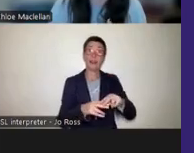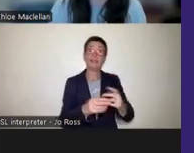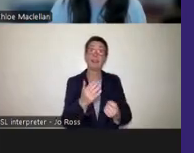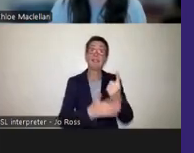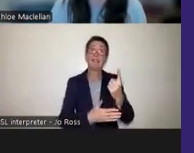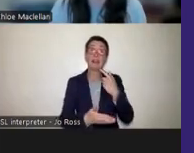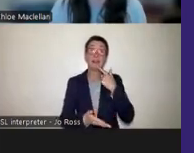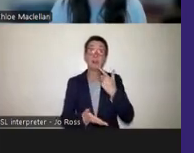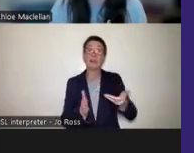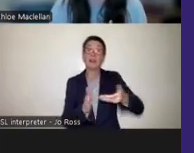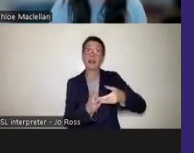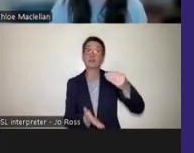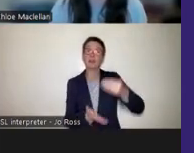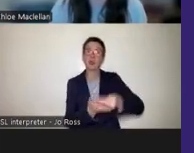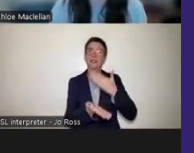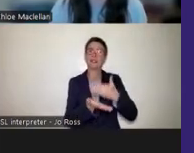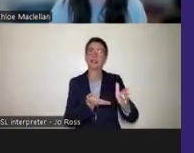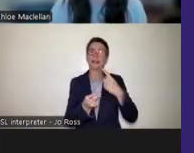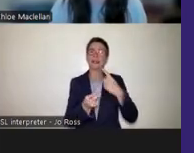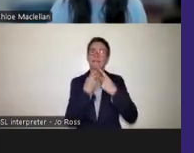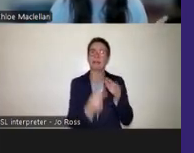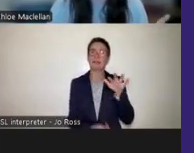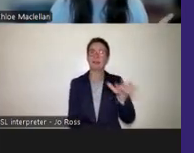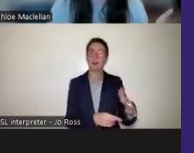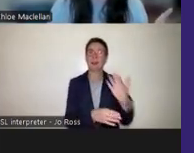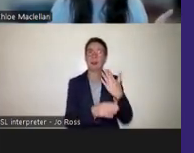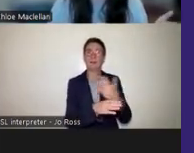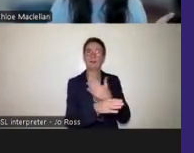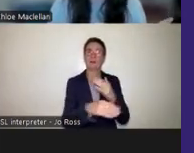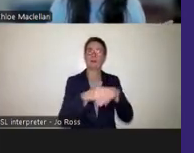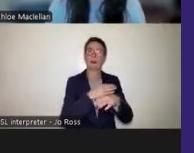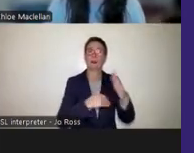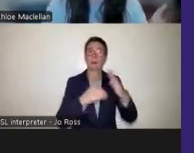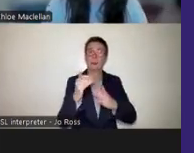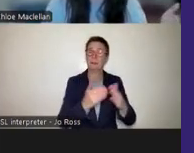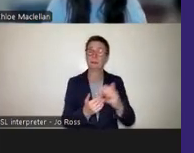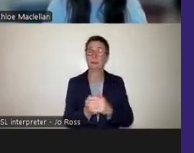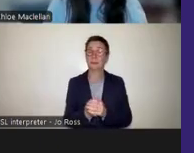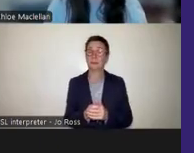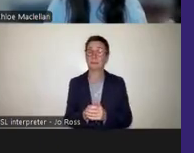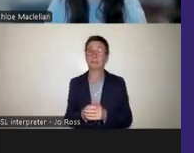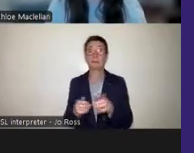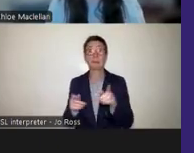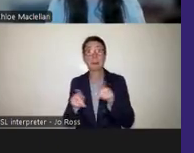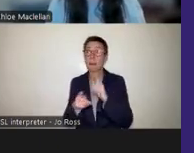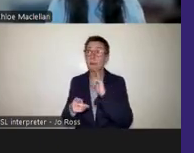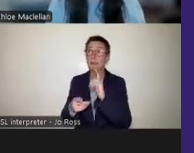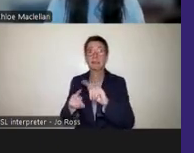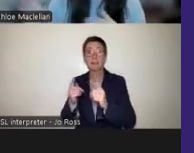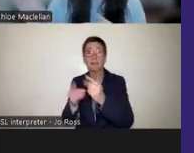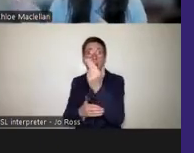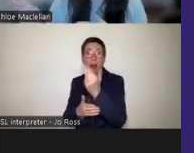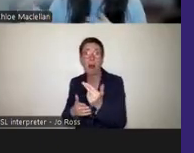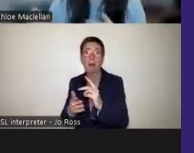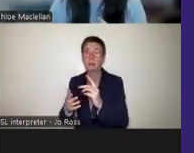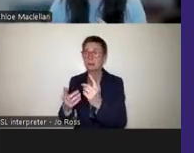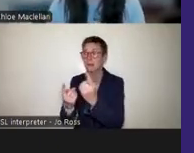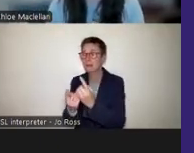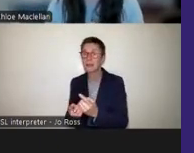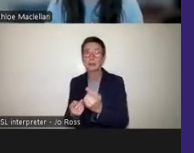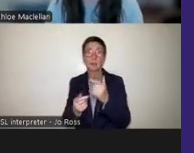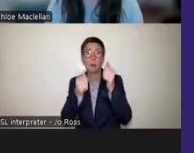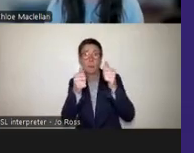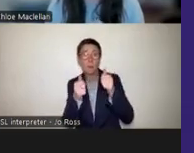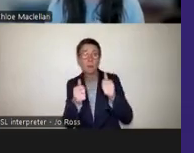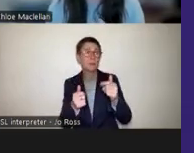really clear beforehand. But then if there's a big tray table with arts and crafts supplies on and a poster of kind of what they want you